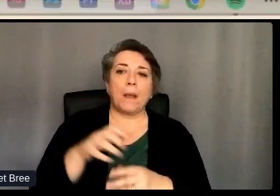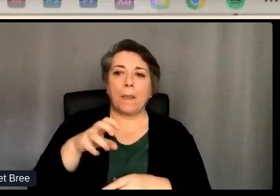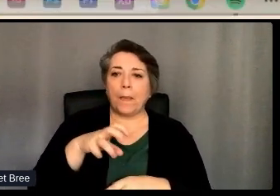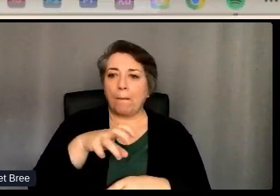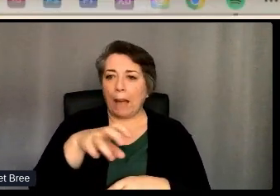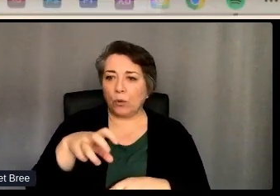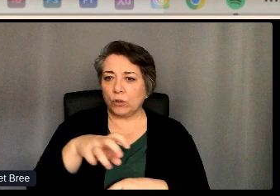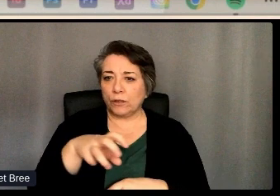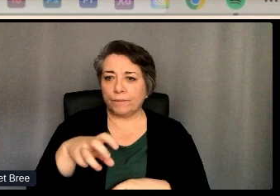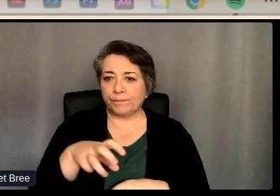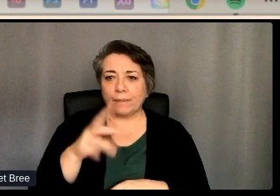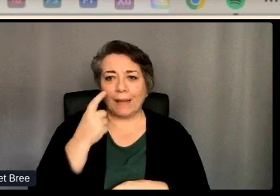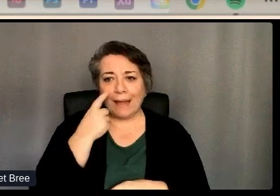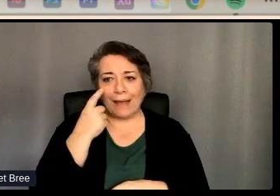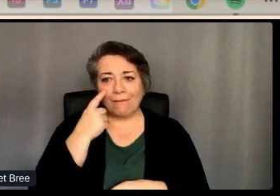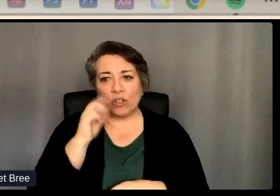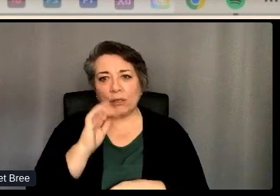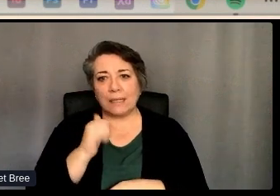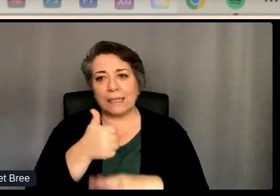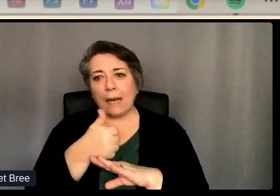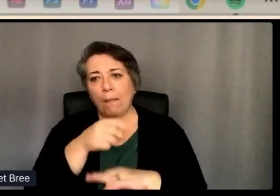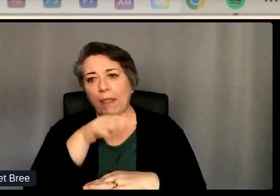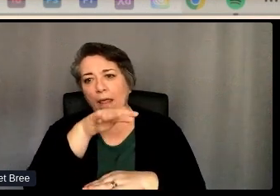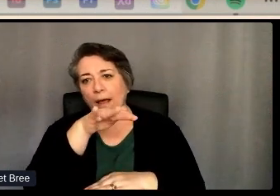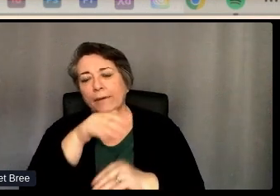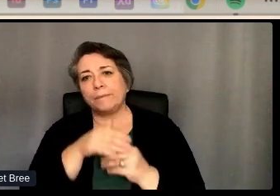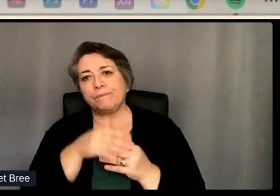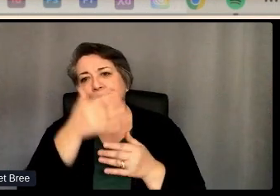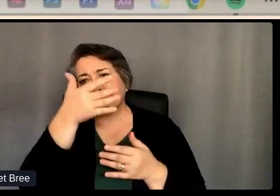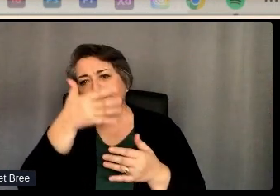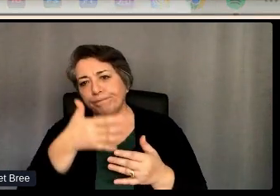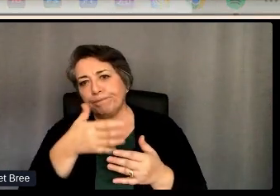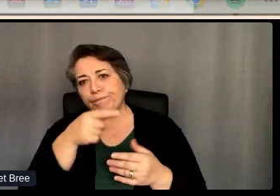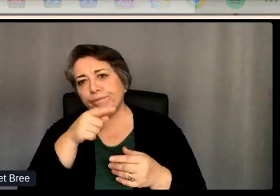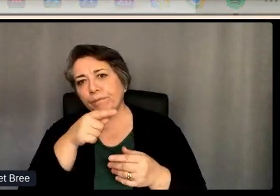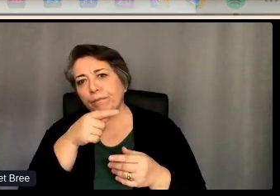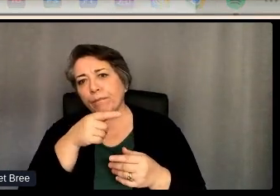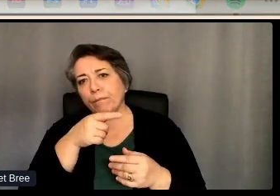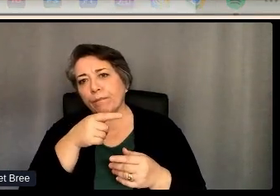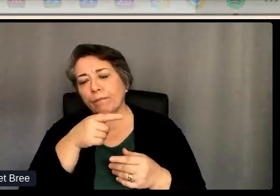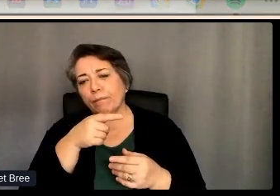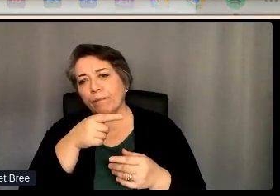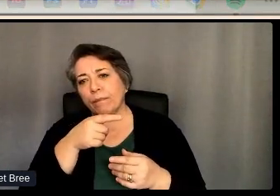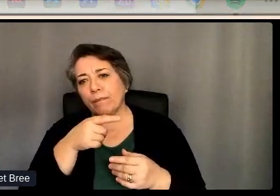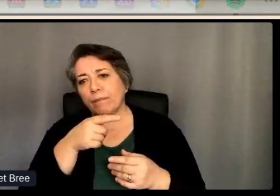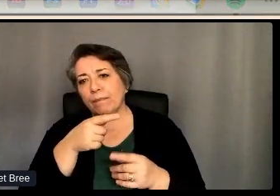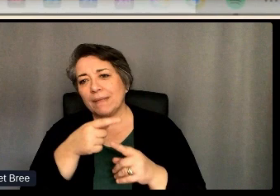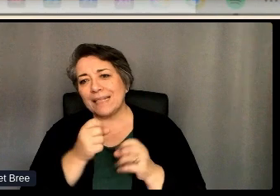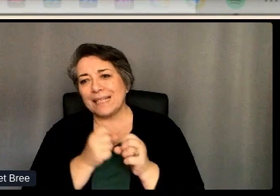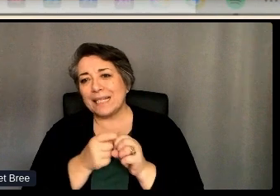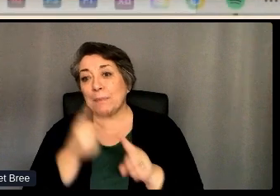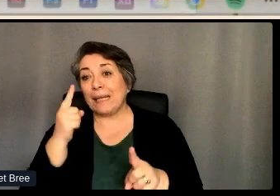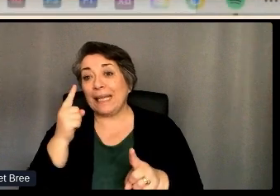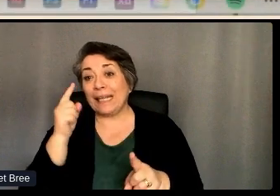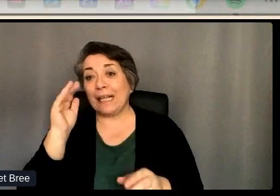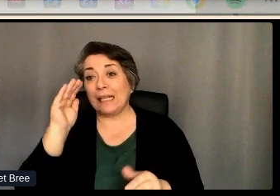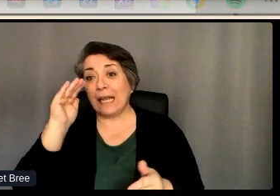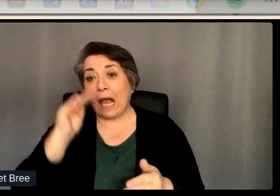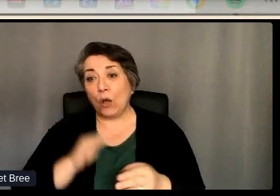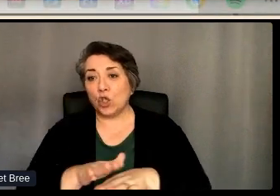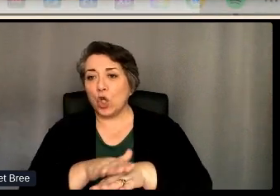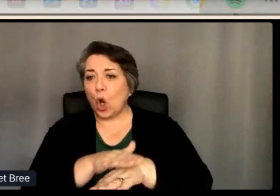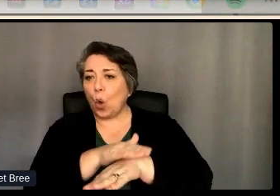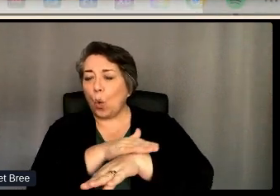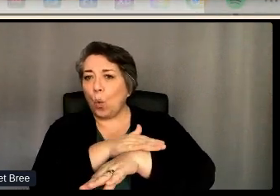settings. And in there, I want to decrease the speed on the cursor. So I basically lower the DPI on the mouse to